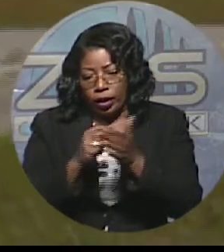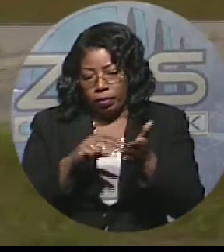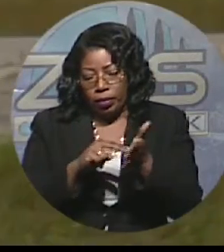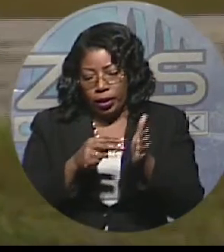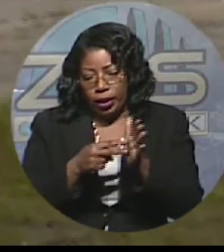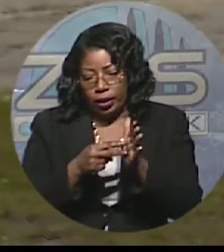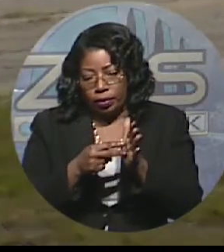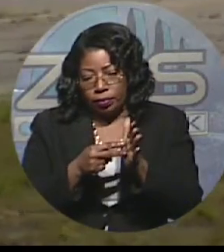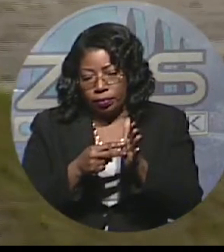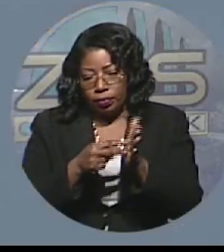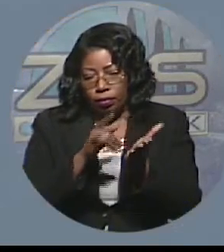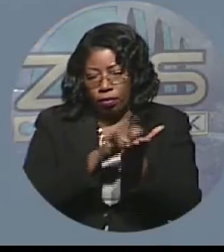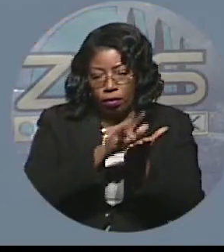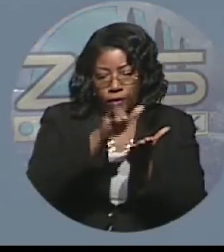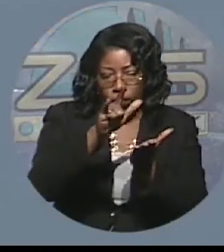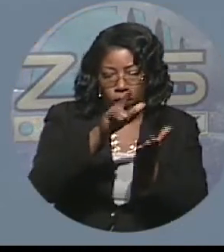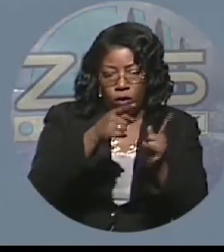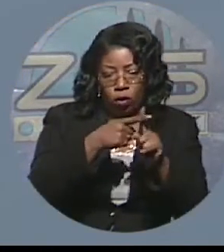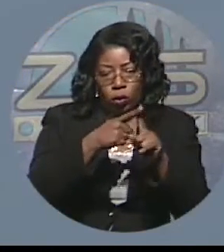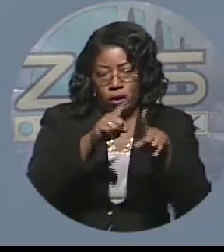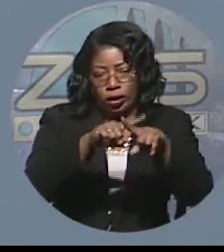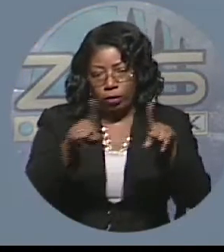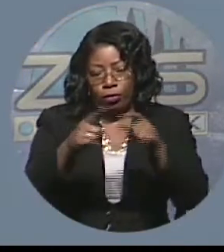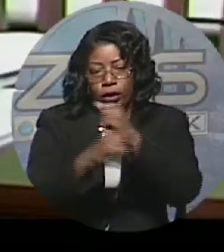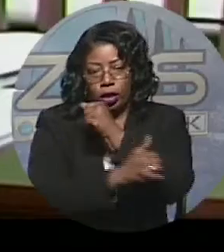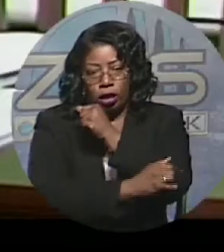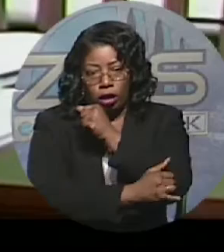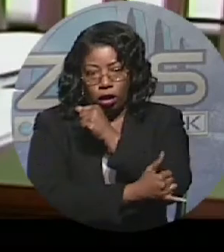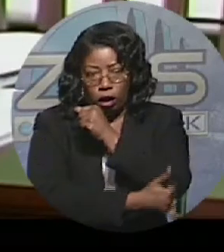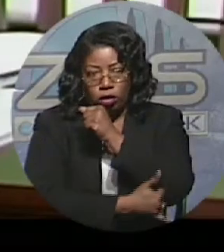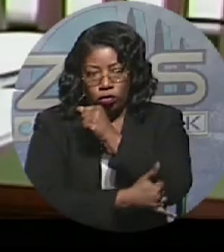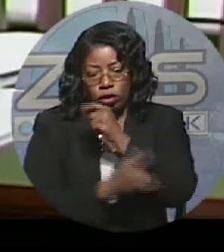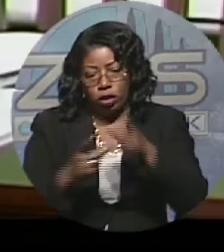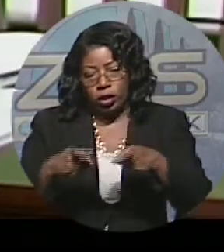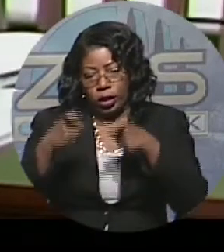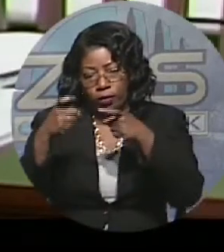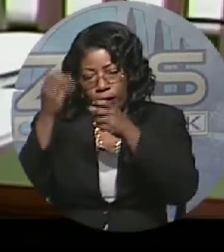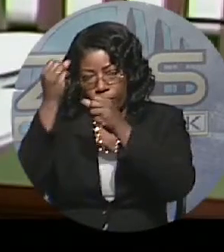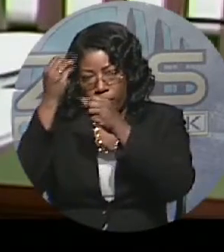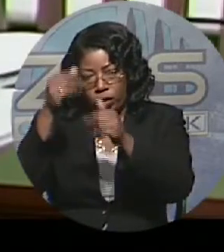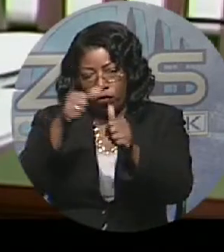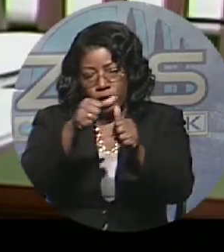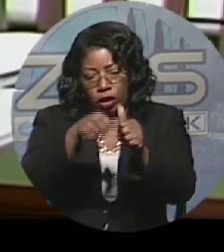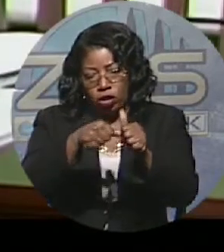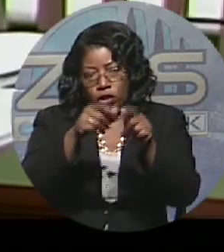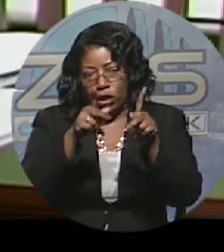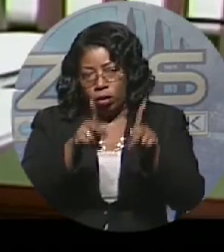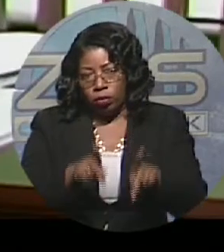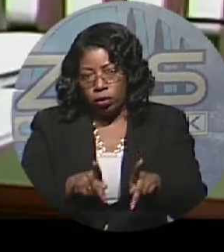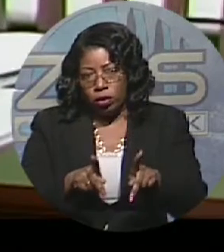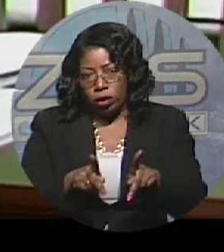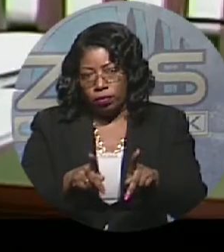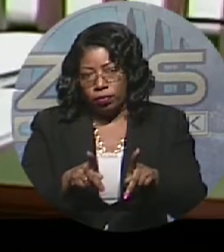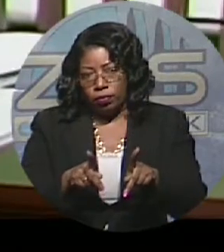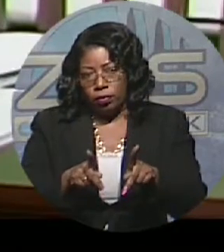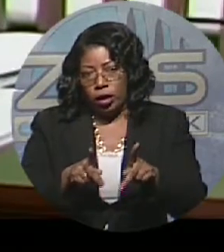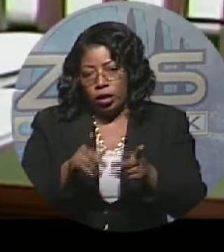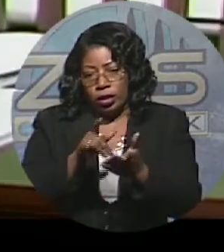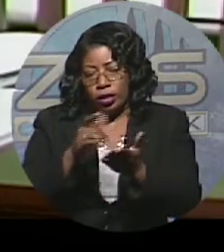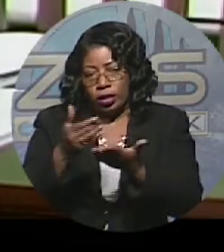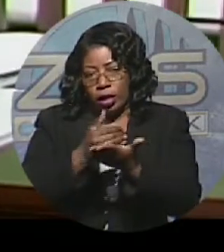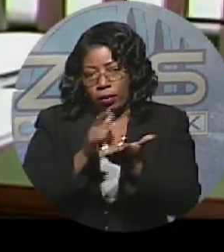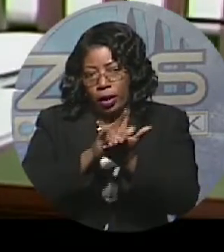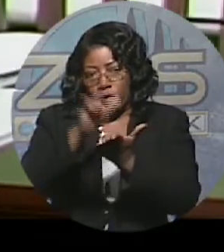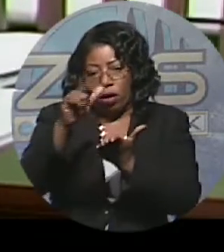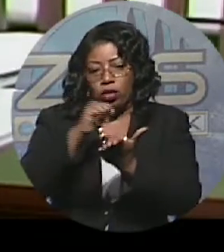that airlines flying to these countries must provide various details about each customer. In some cases, aircraft will not be